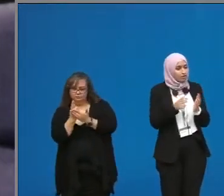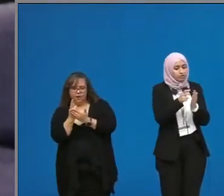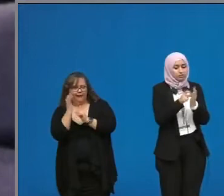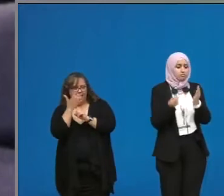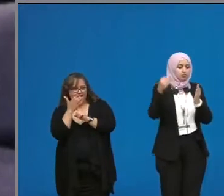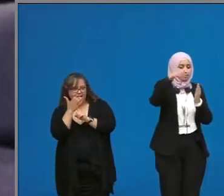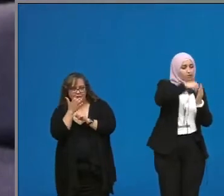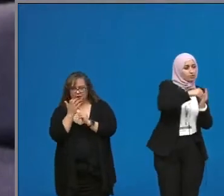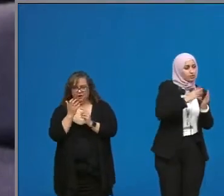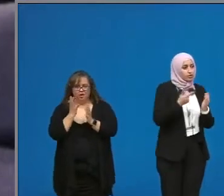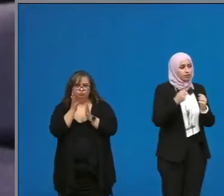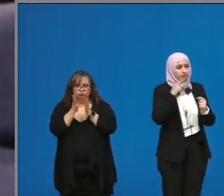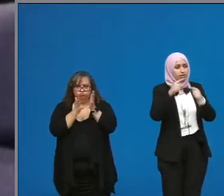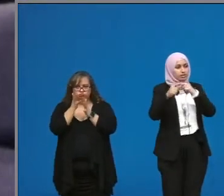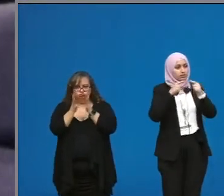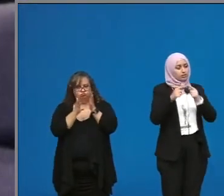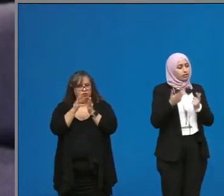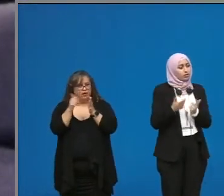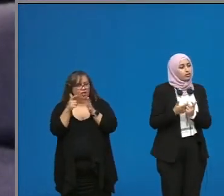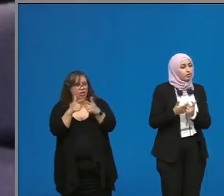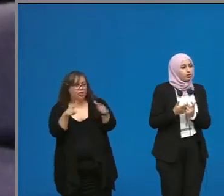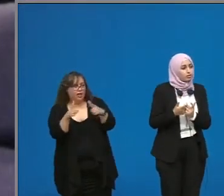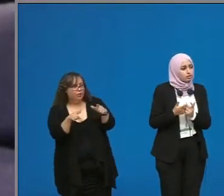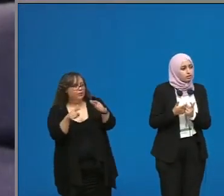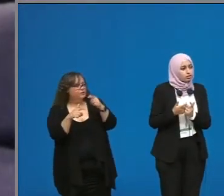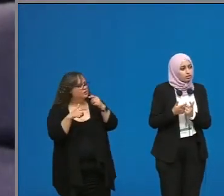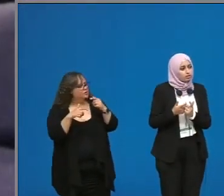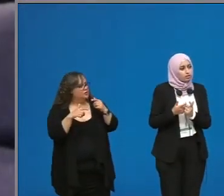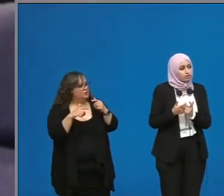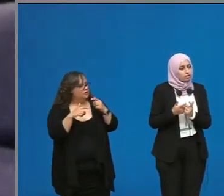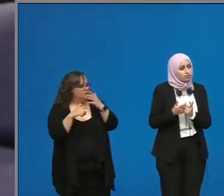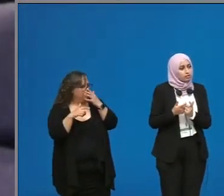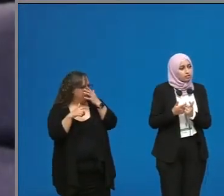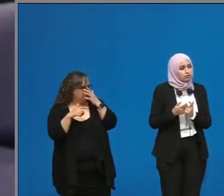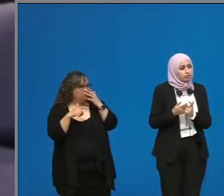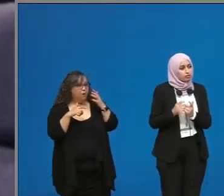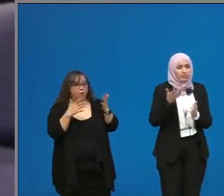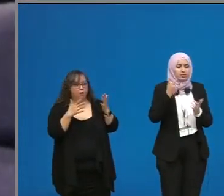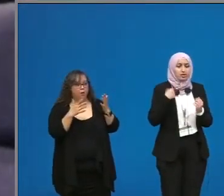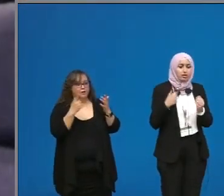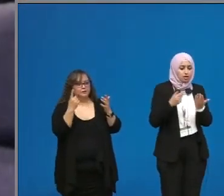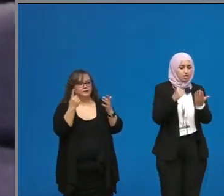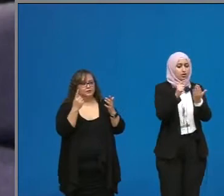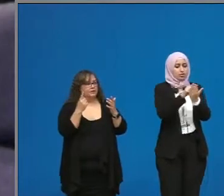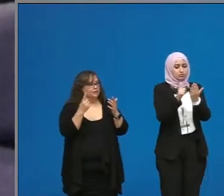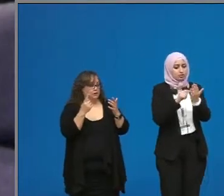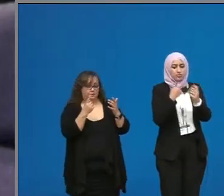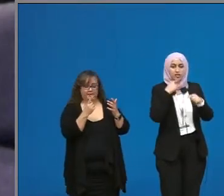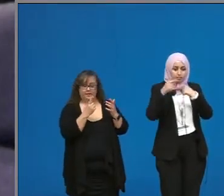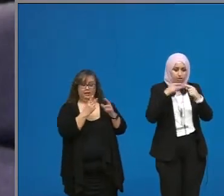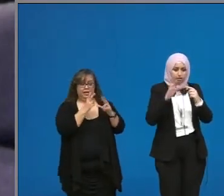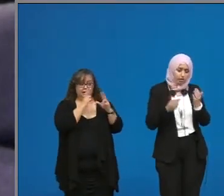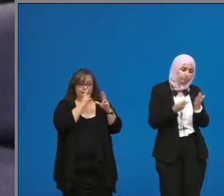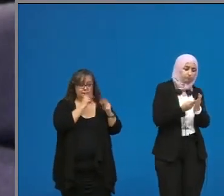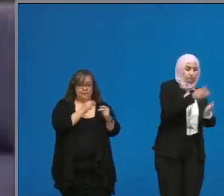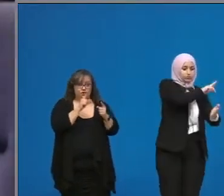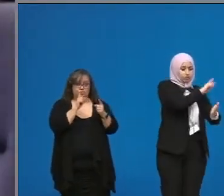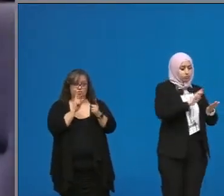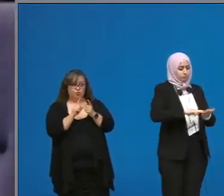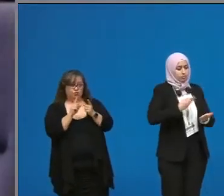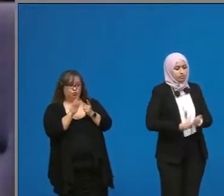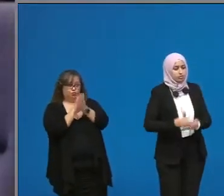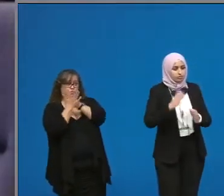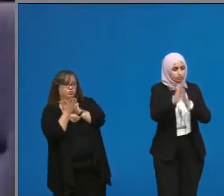can talk to, and then it will translate it into sign language. And Speech, then, you mean? Speech. well, I can talk to